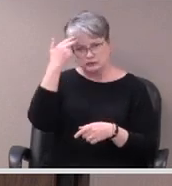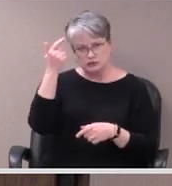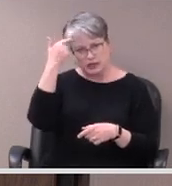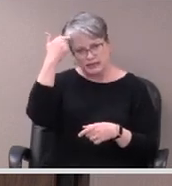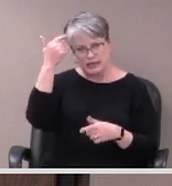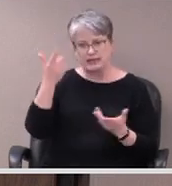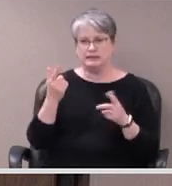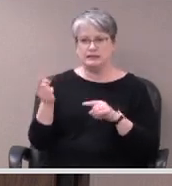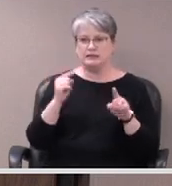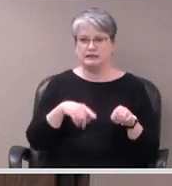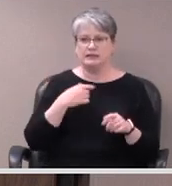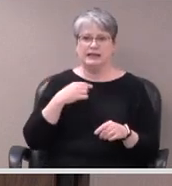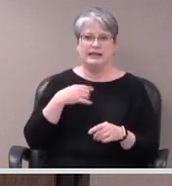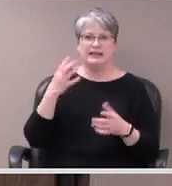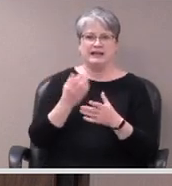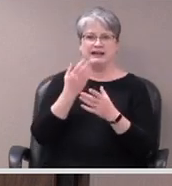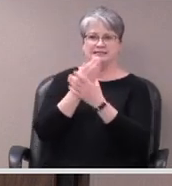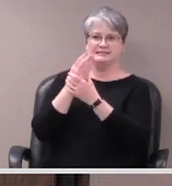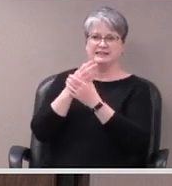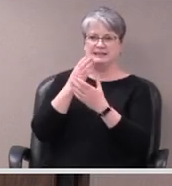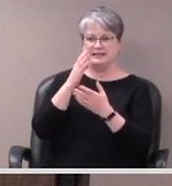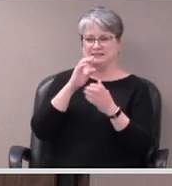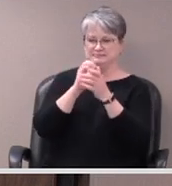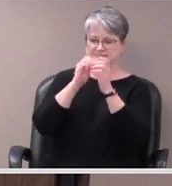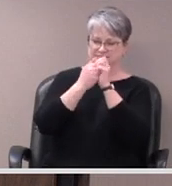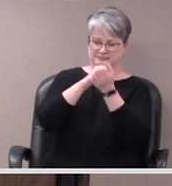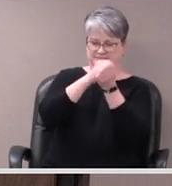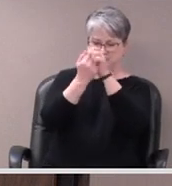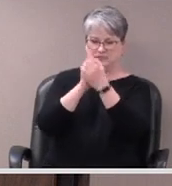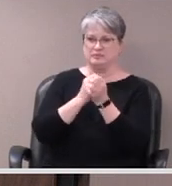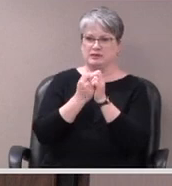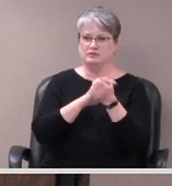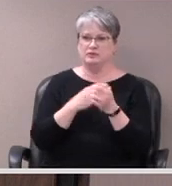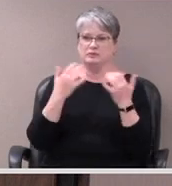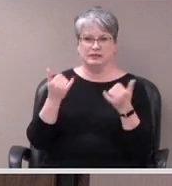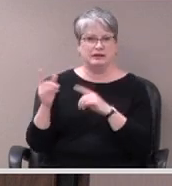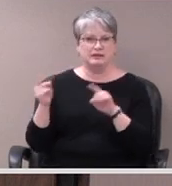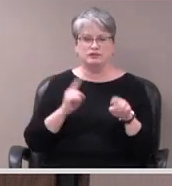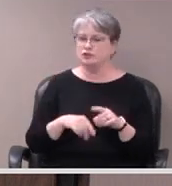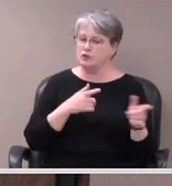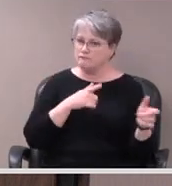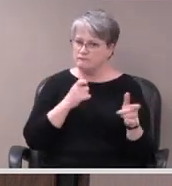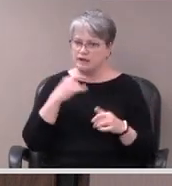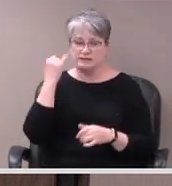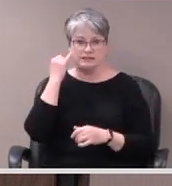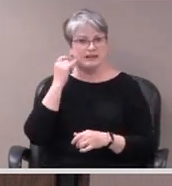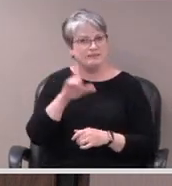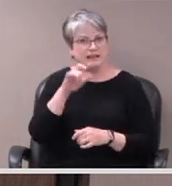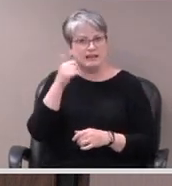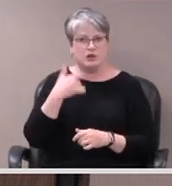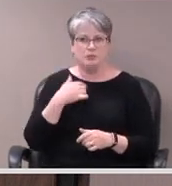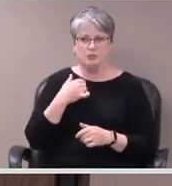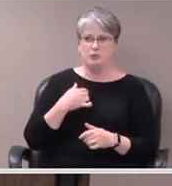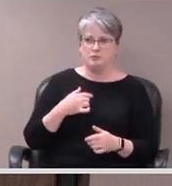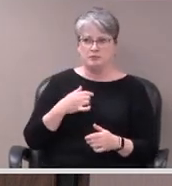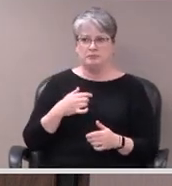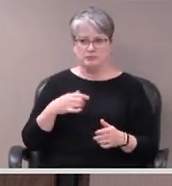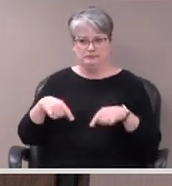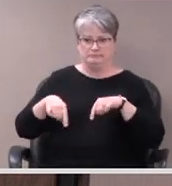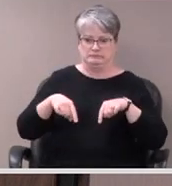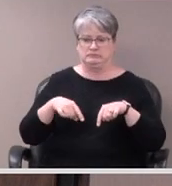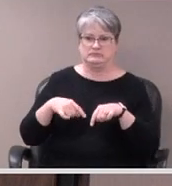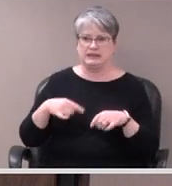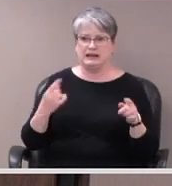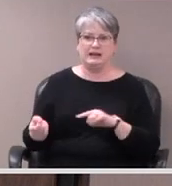there. He got hemmed up by the police. I have to go into motion right away, and I have to know what to do. And if anybody is panicking, I have to go into